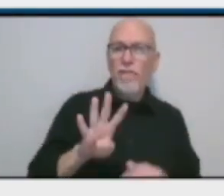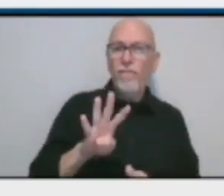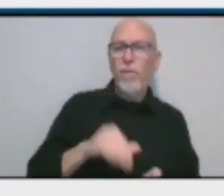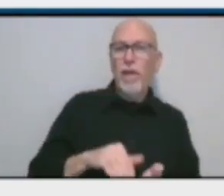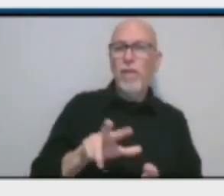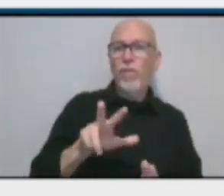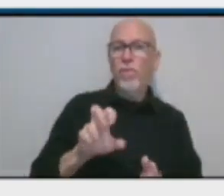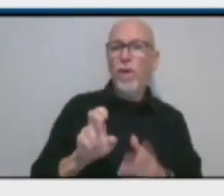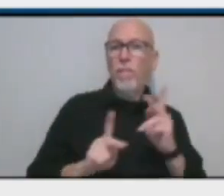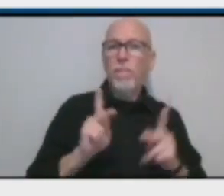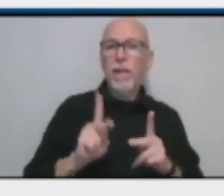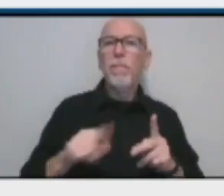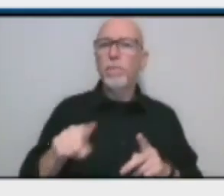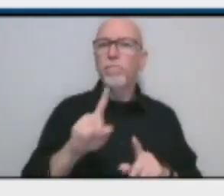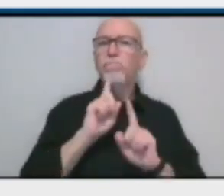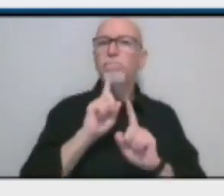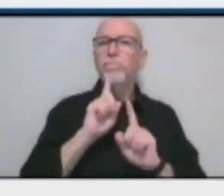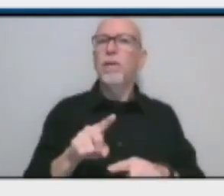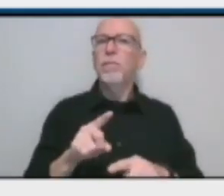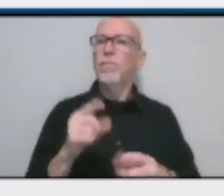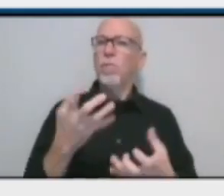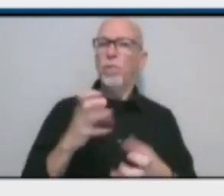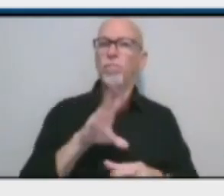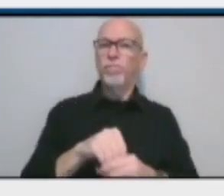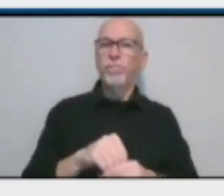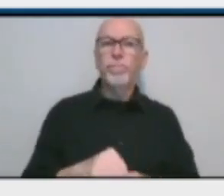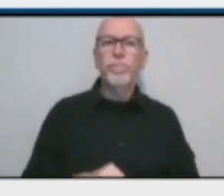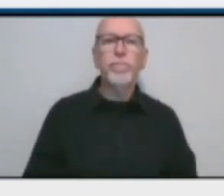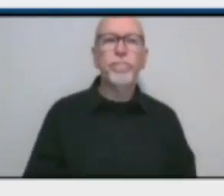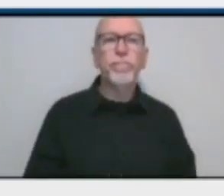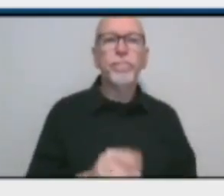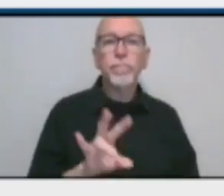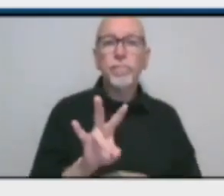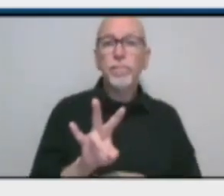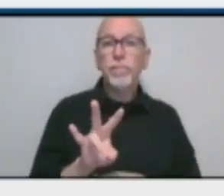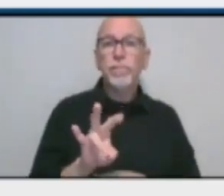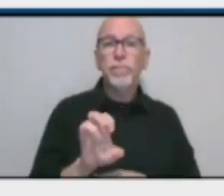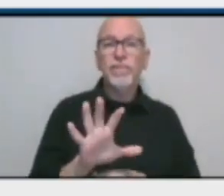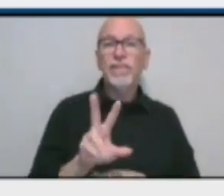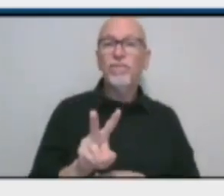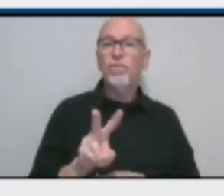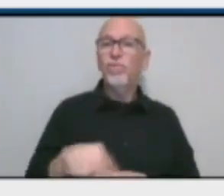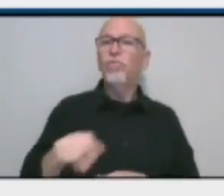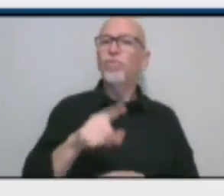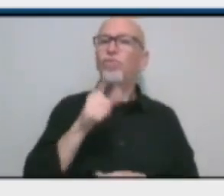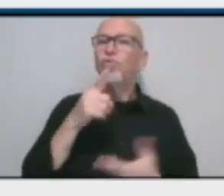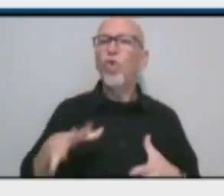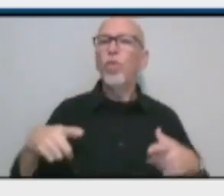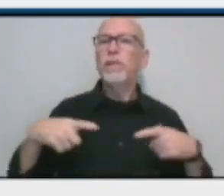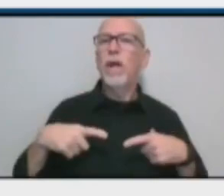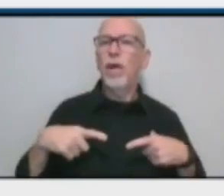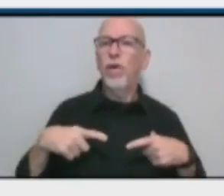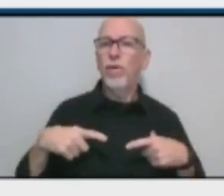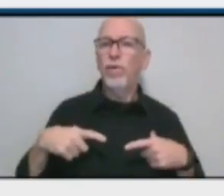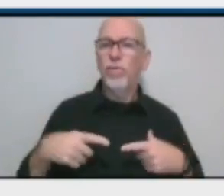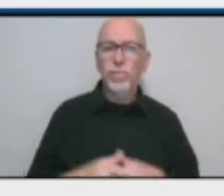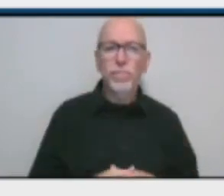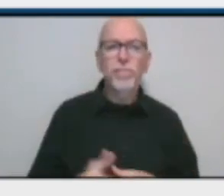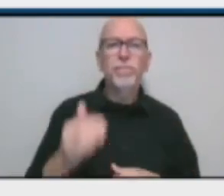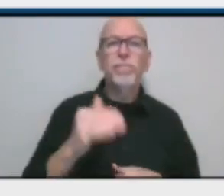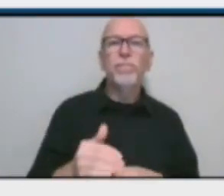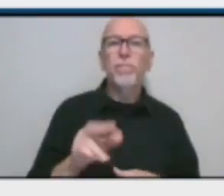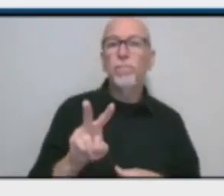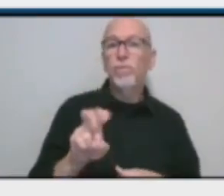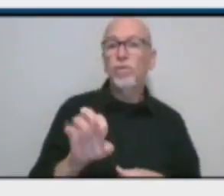unique individuals responded to the survey. This included 752 retired healthcare professionals,